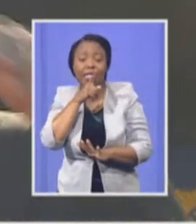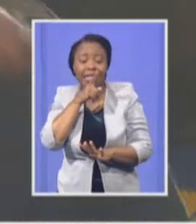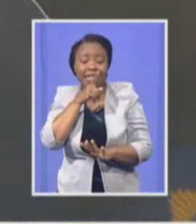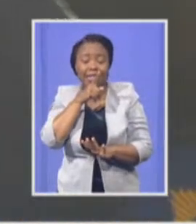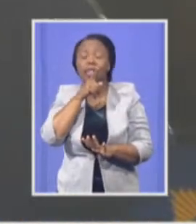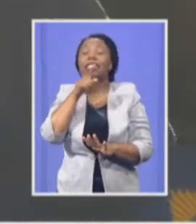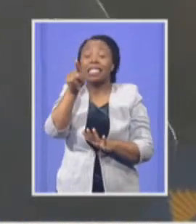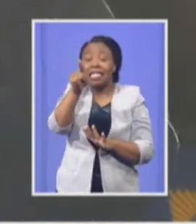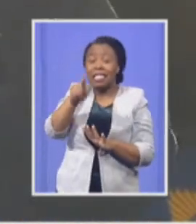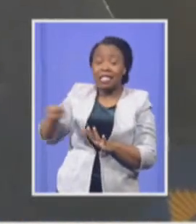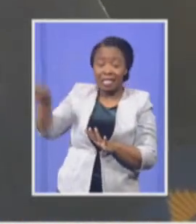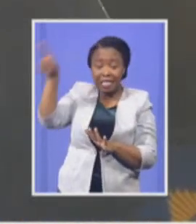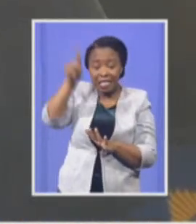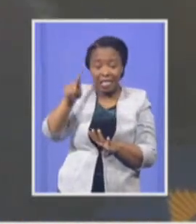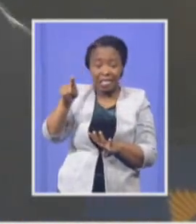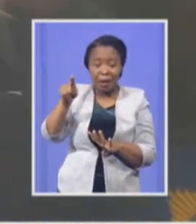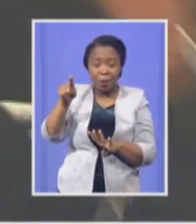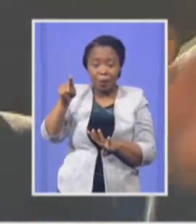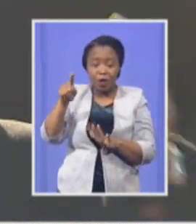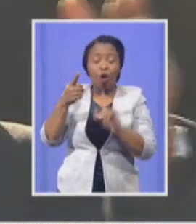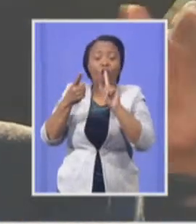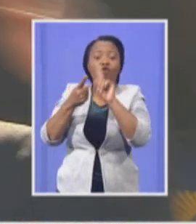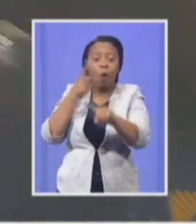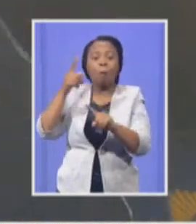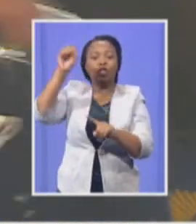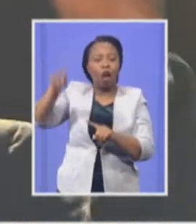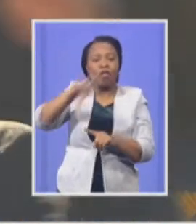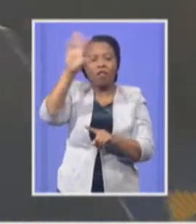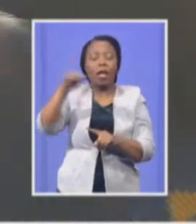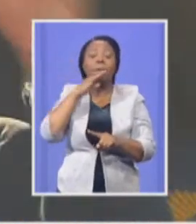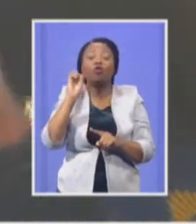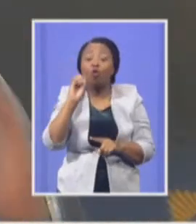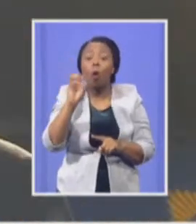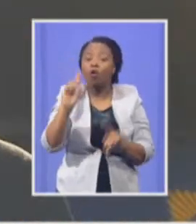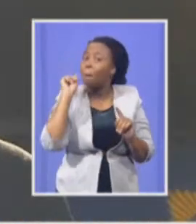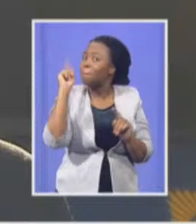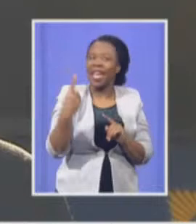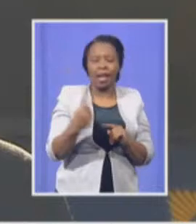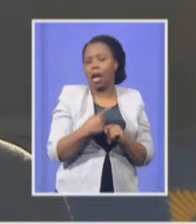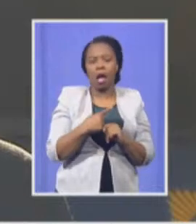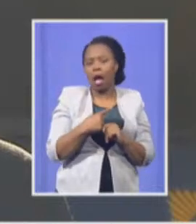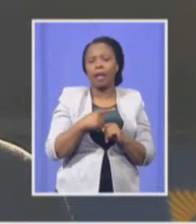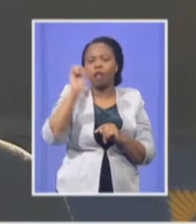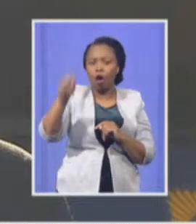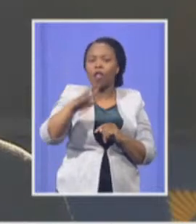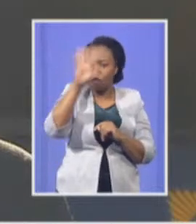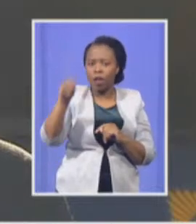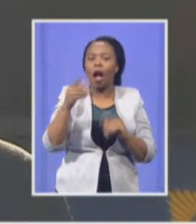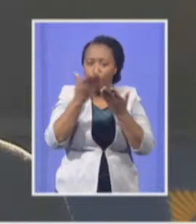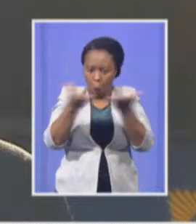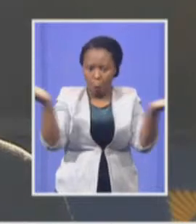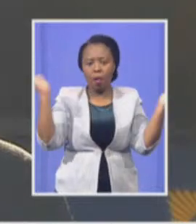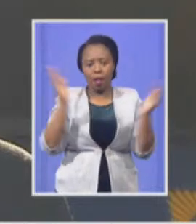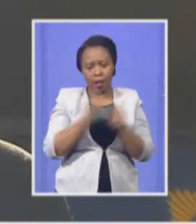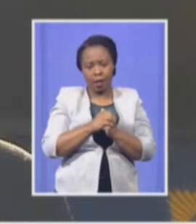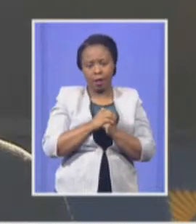azophuma-ke awe-South Africa yonke akuwona aseSoweto nase-Orlando kuphela